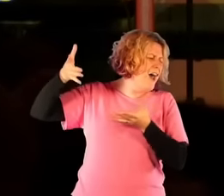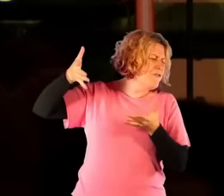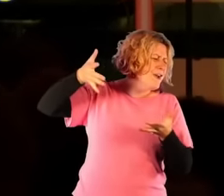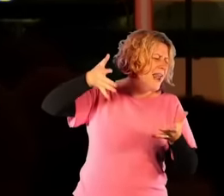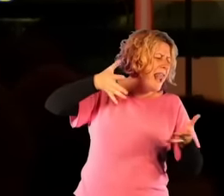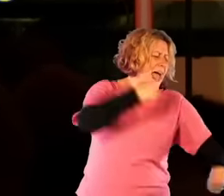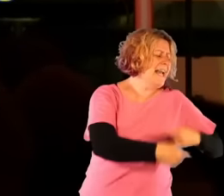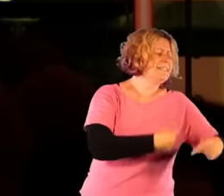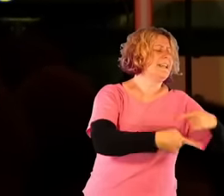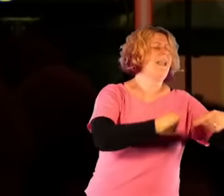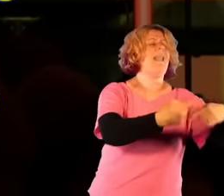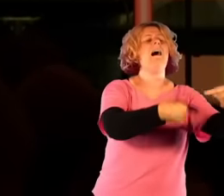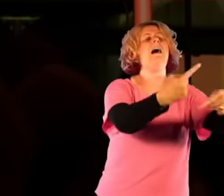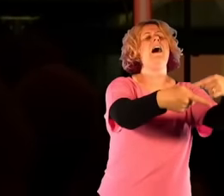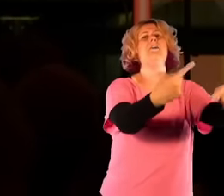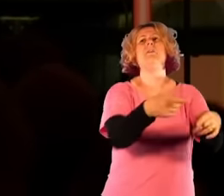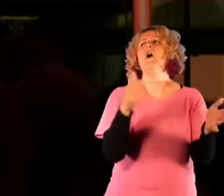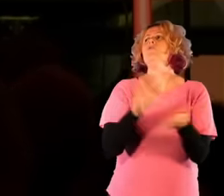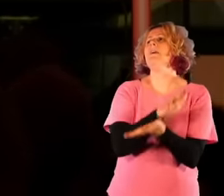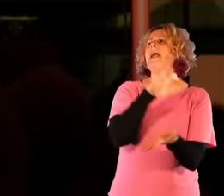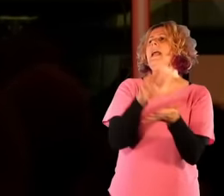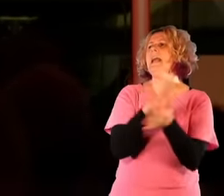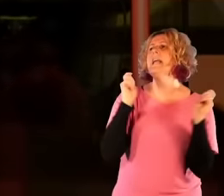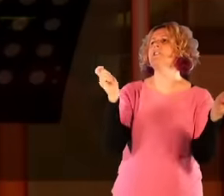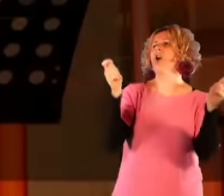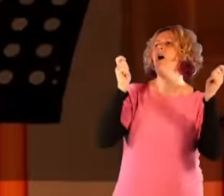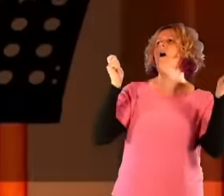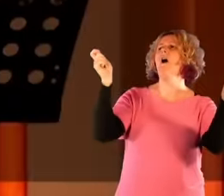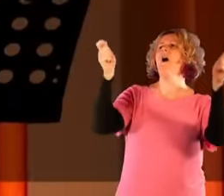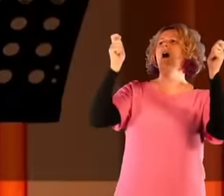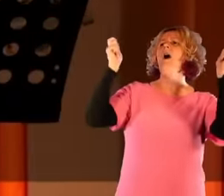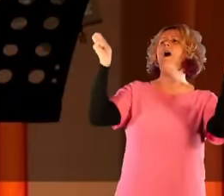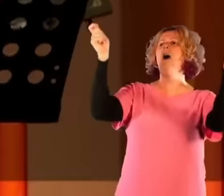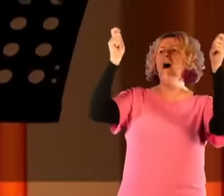an unrelenting love.